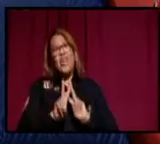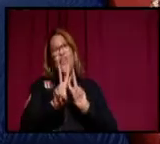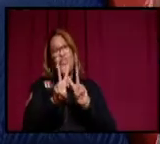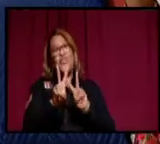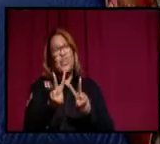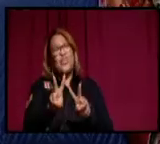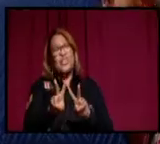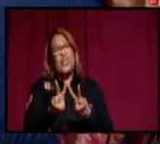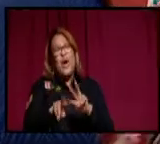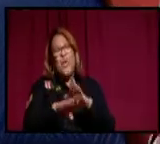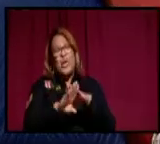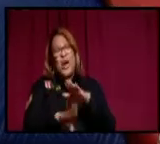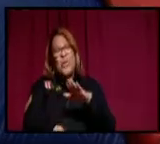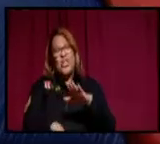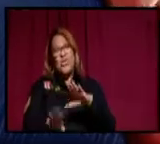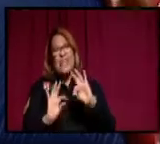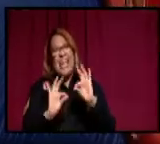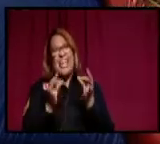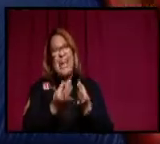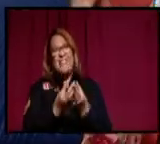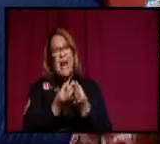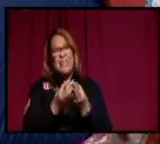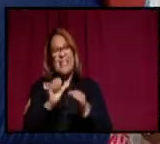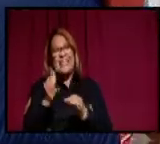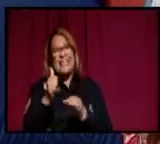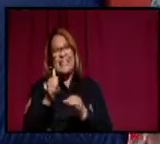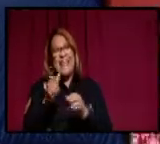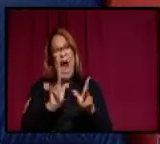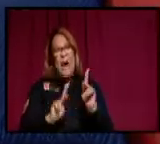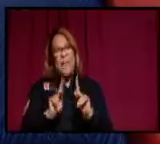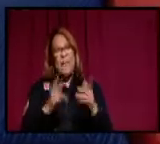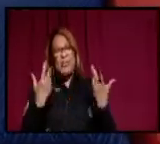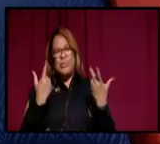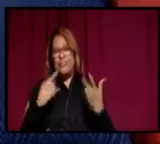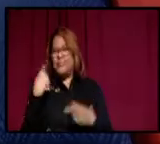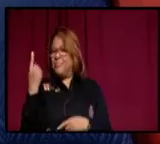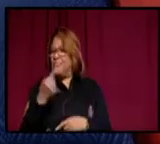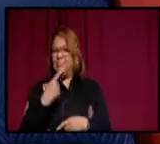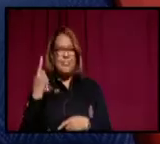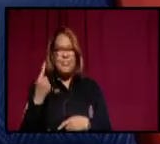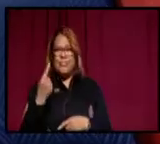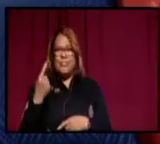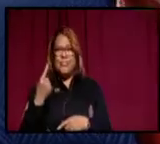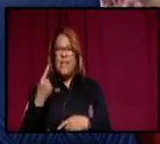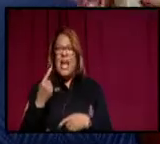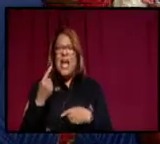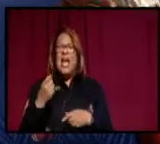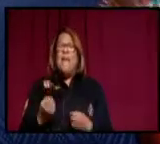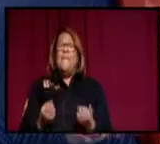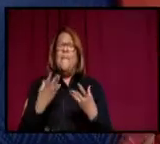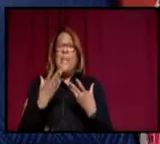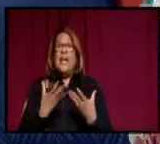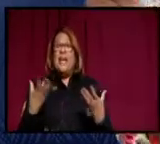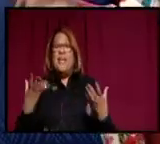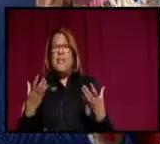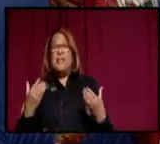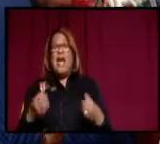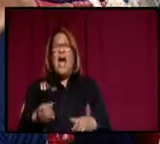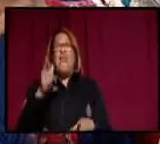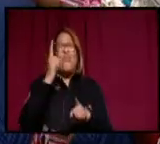where they're reducing the family down to 10 people. Some families have literally so many brothers and